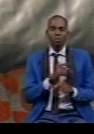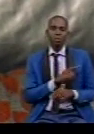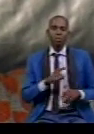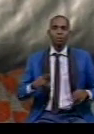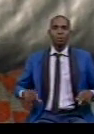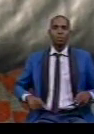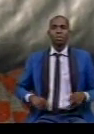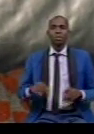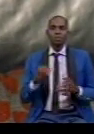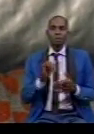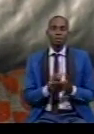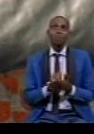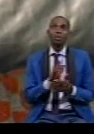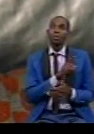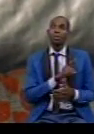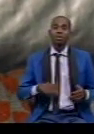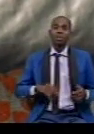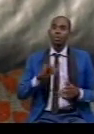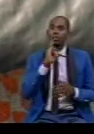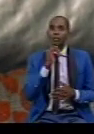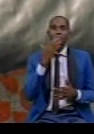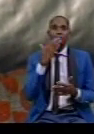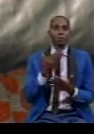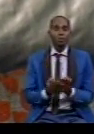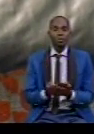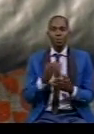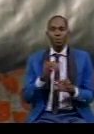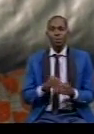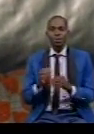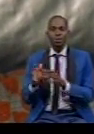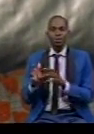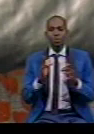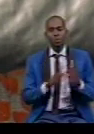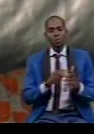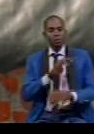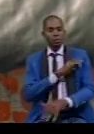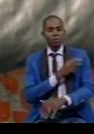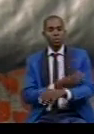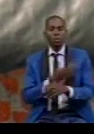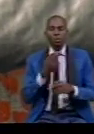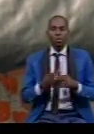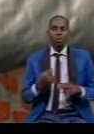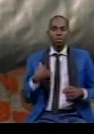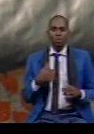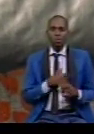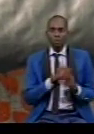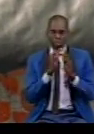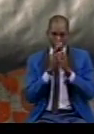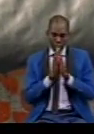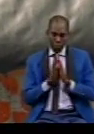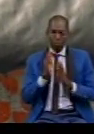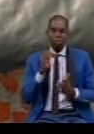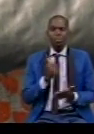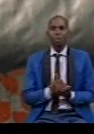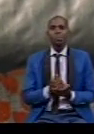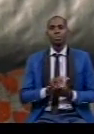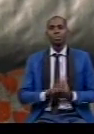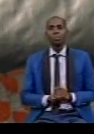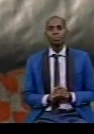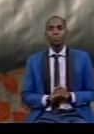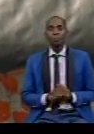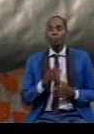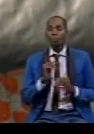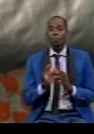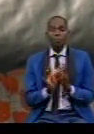Little headache, pray now. Little stomach problem, pray now. There's something that is